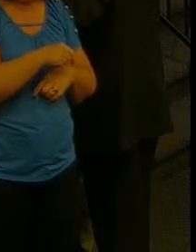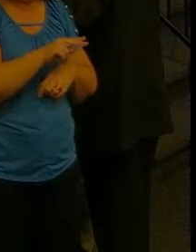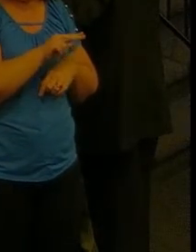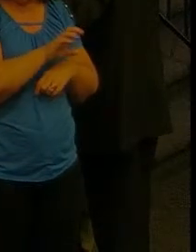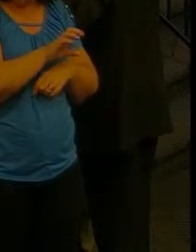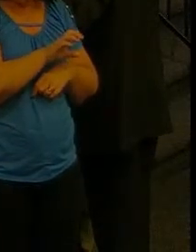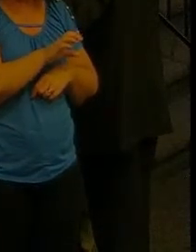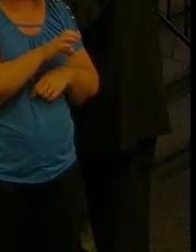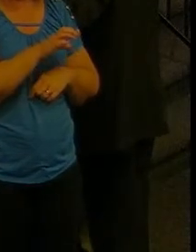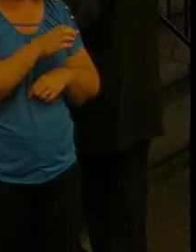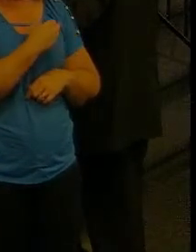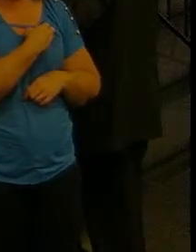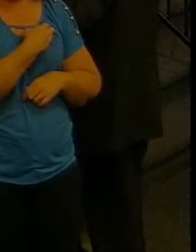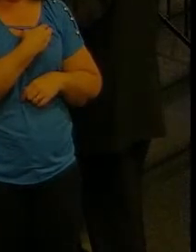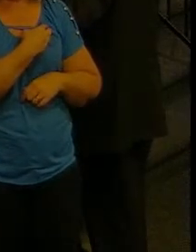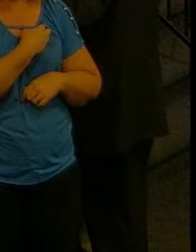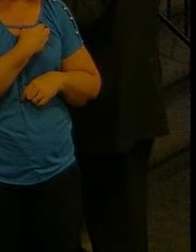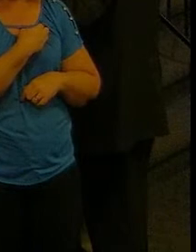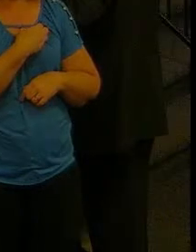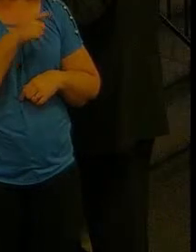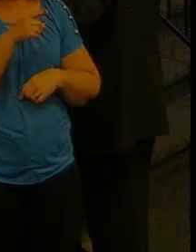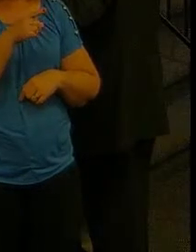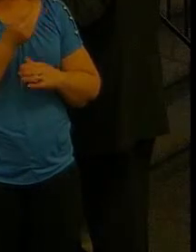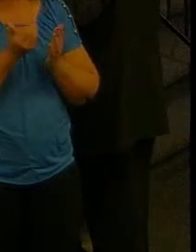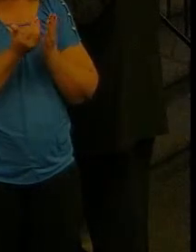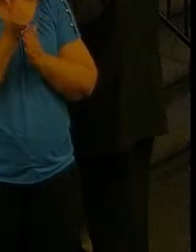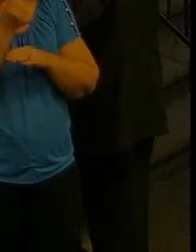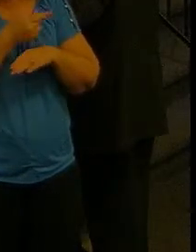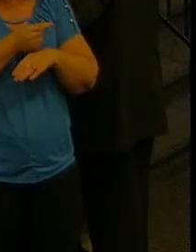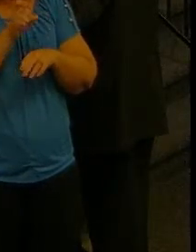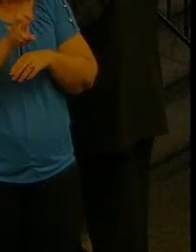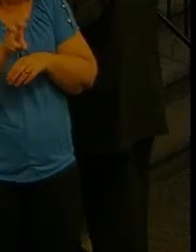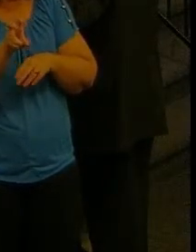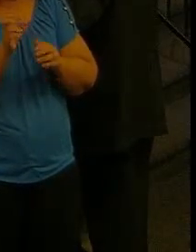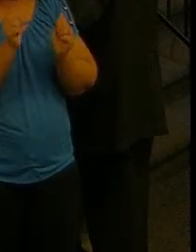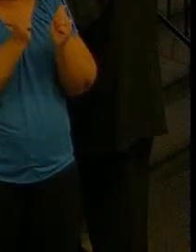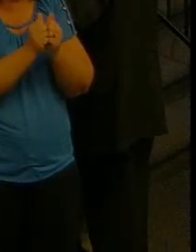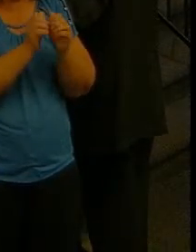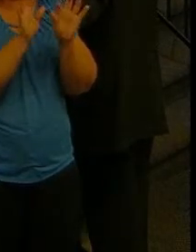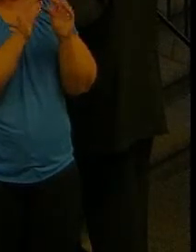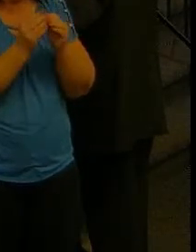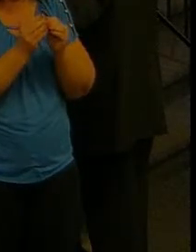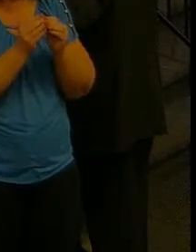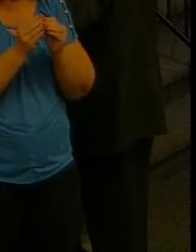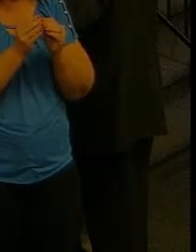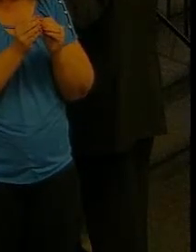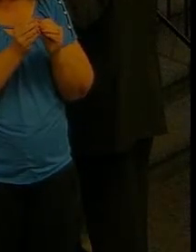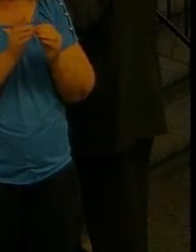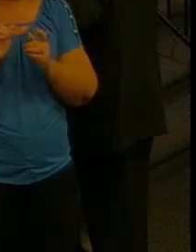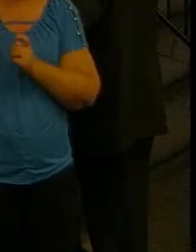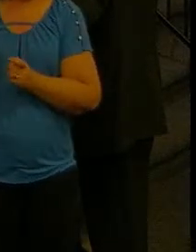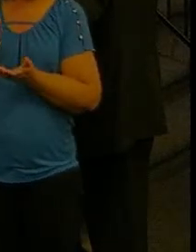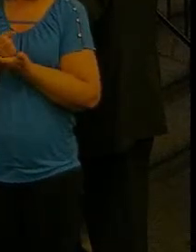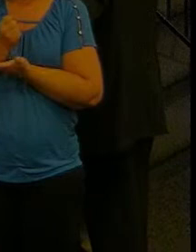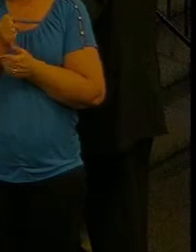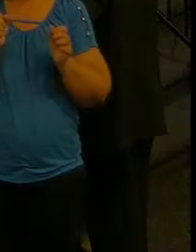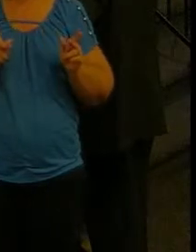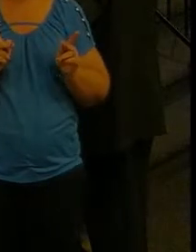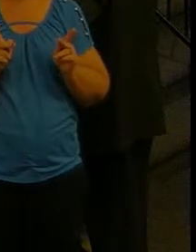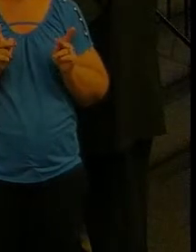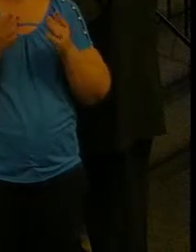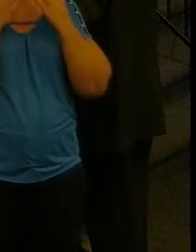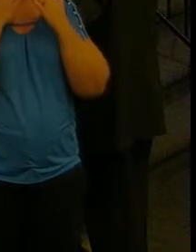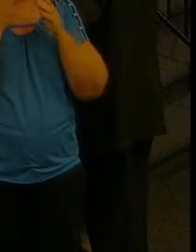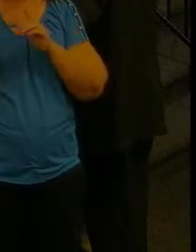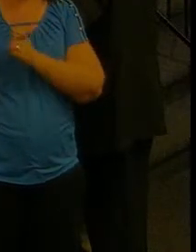So, God, as he makes a new day, as he goes to be with his family, would you open doors of opportunity? Would you thank you that you are the God of